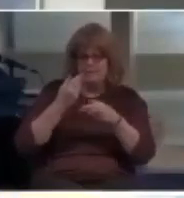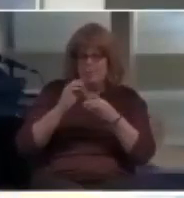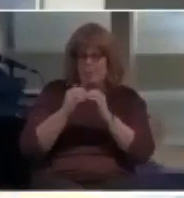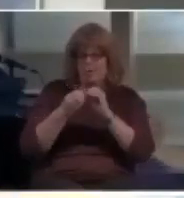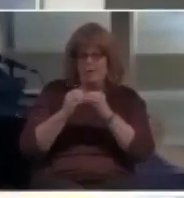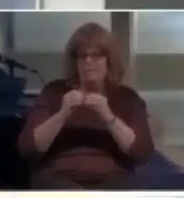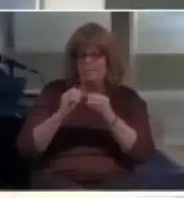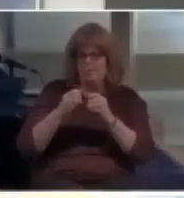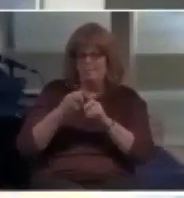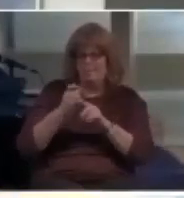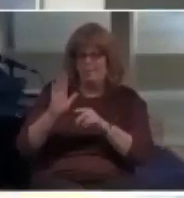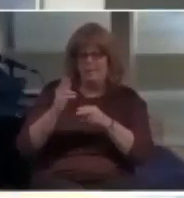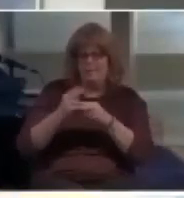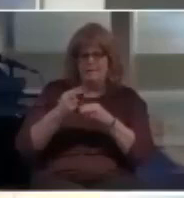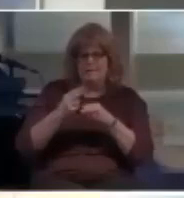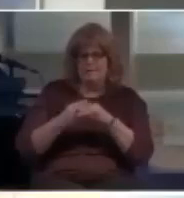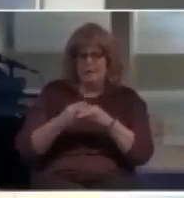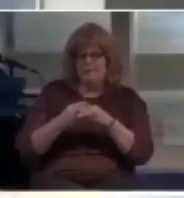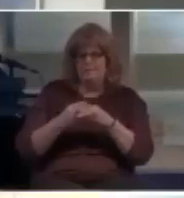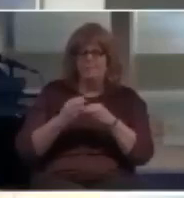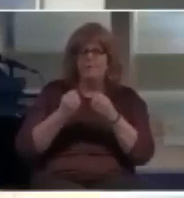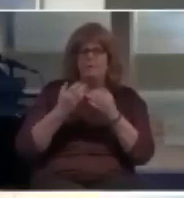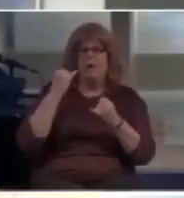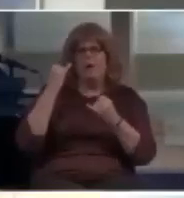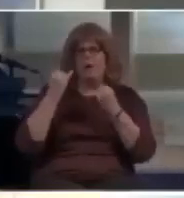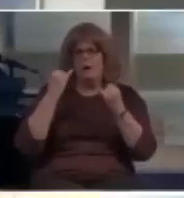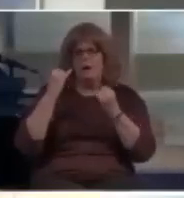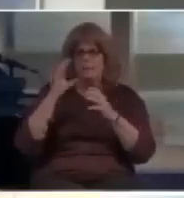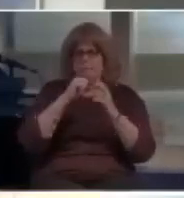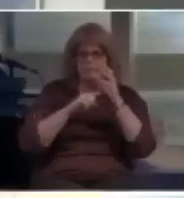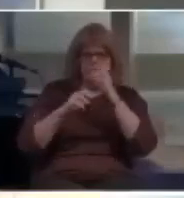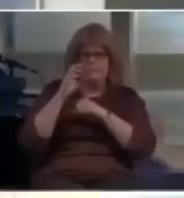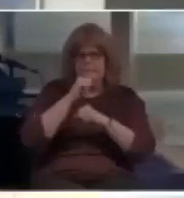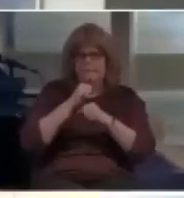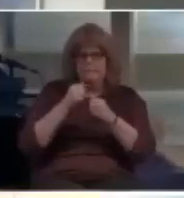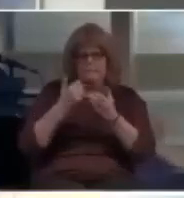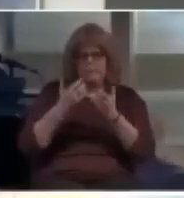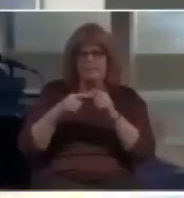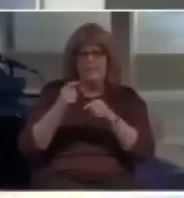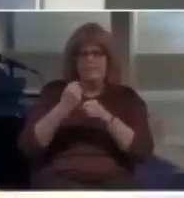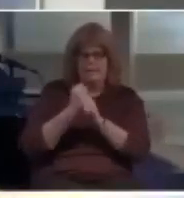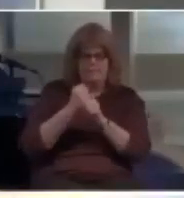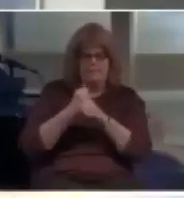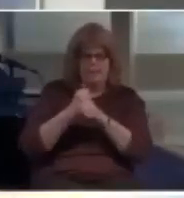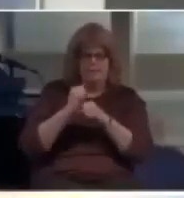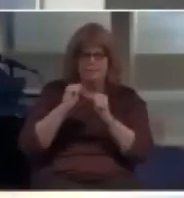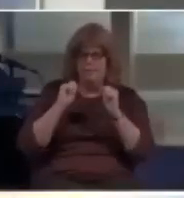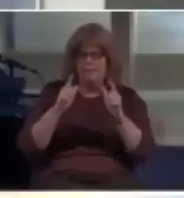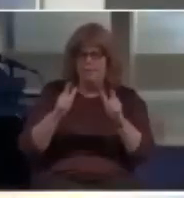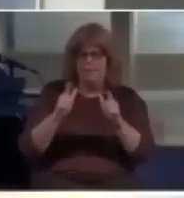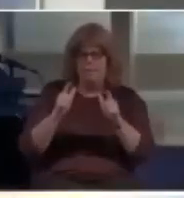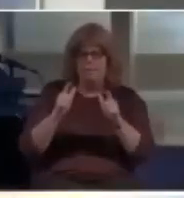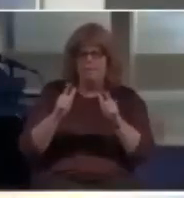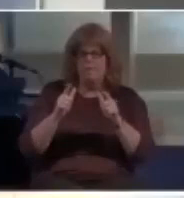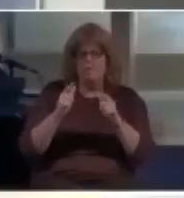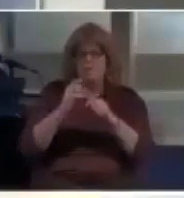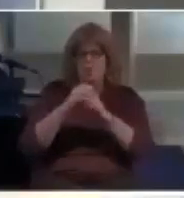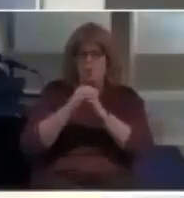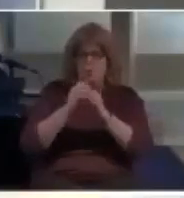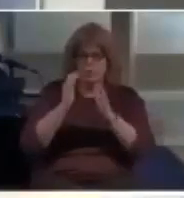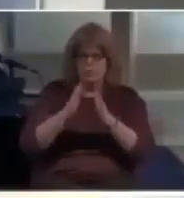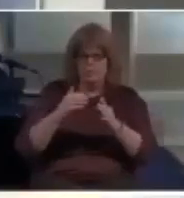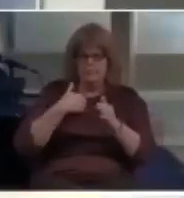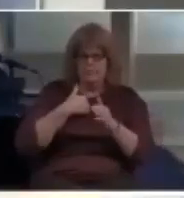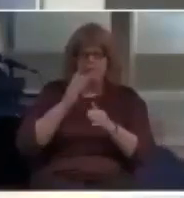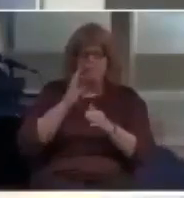his name. And so there's a lot of speculation about this, but he causes all of the worshipers of the